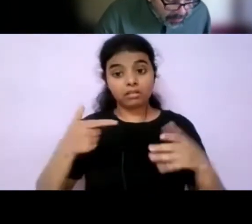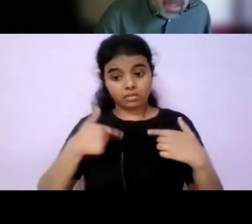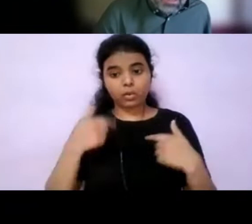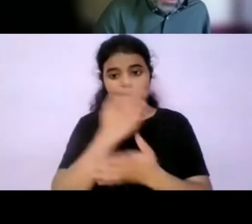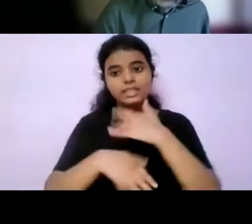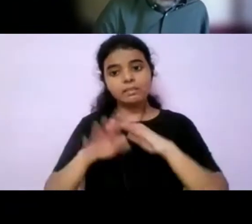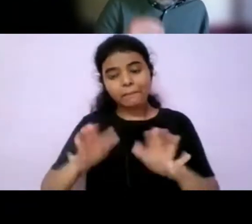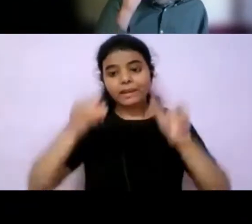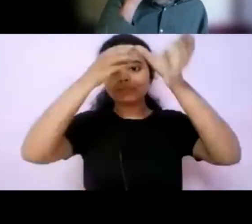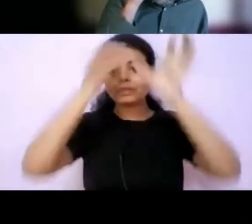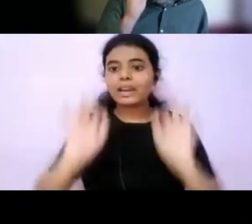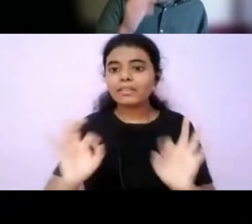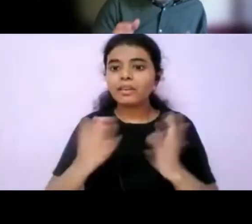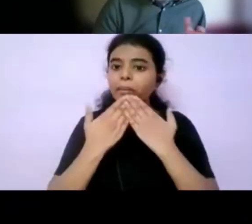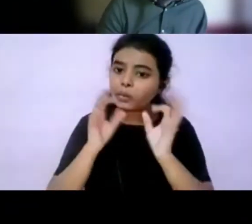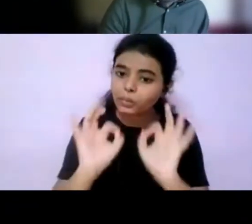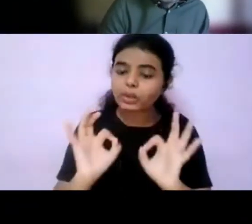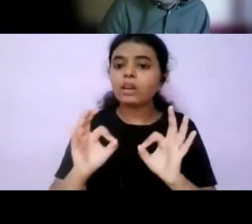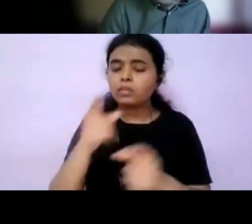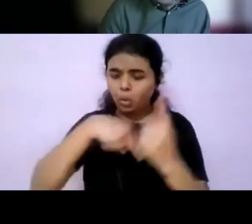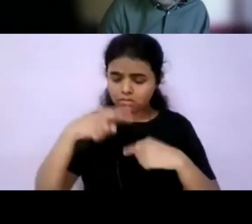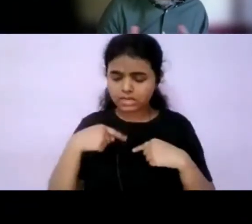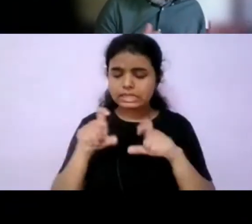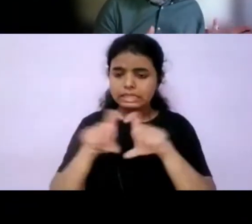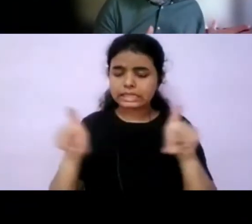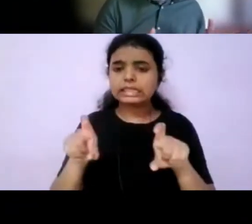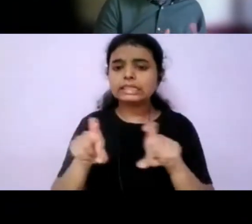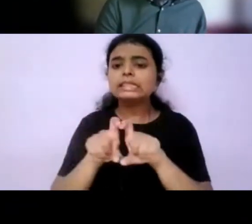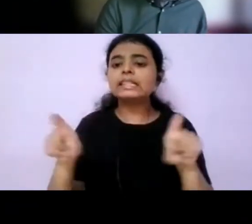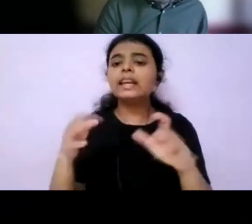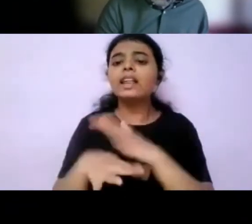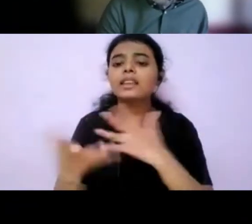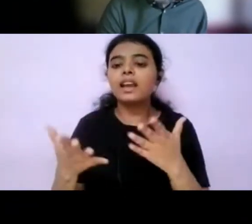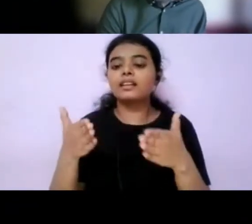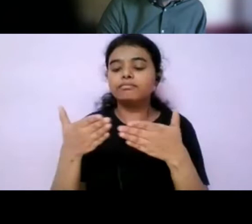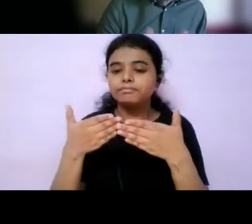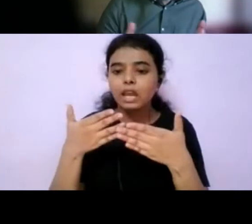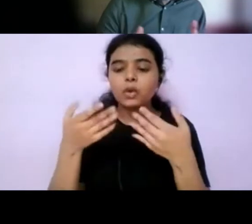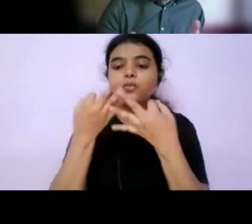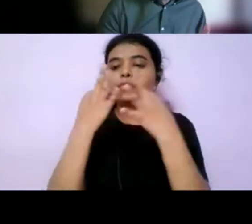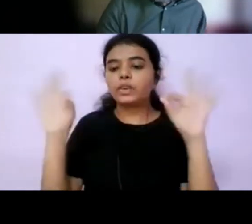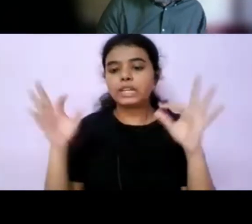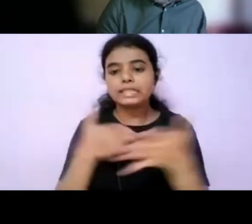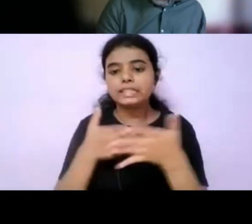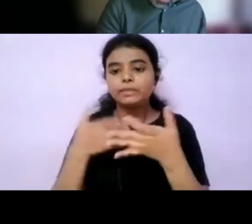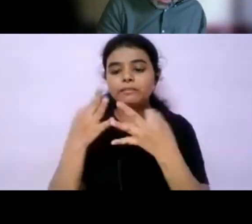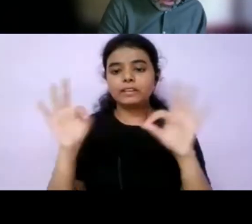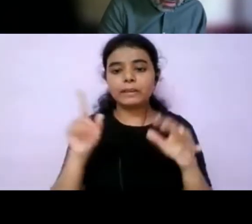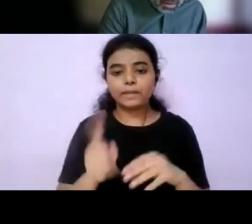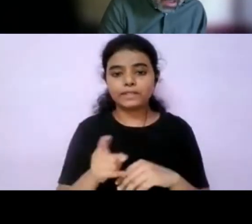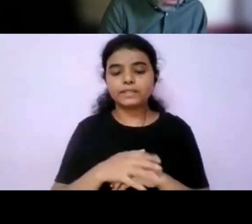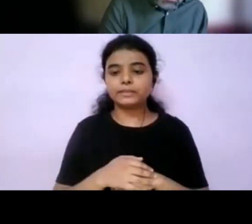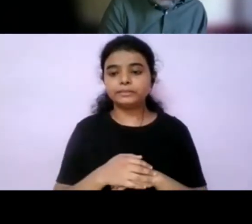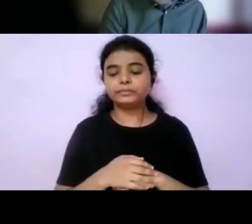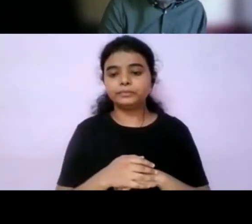clear. I think that what I want to talk about is that there are three key emerging paradigms of disability research across